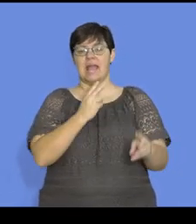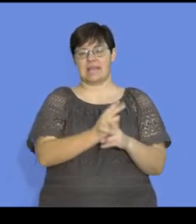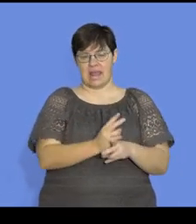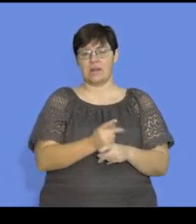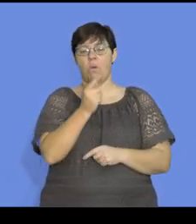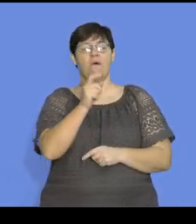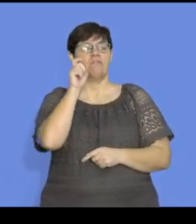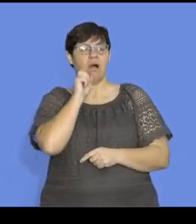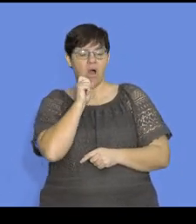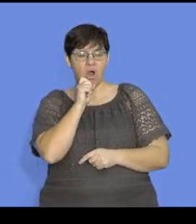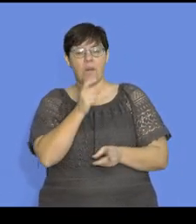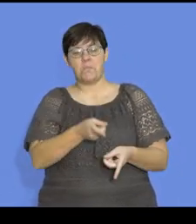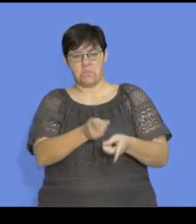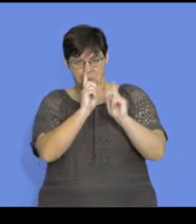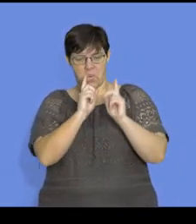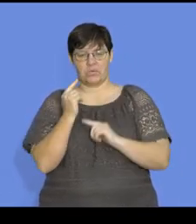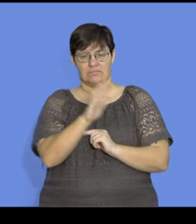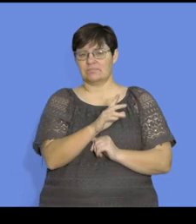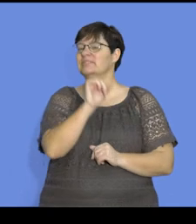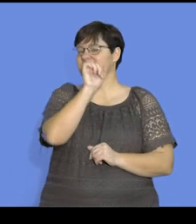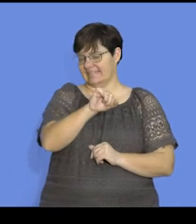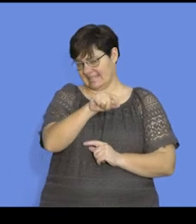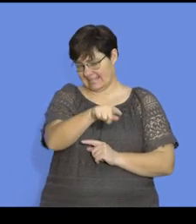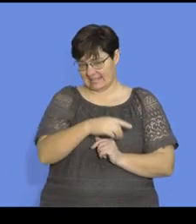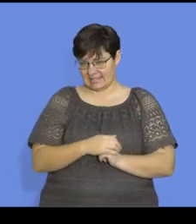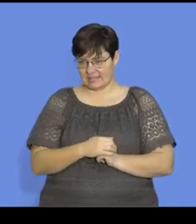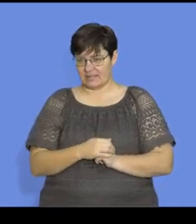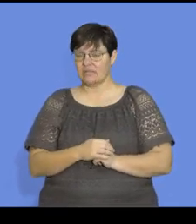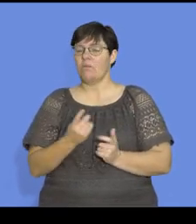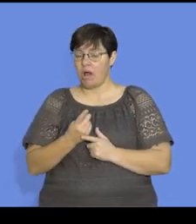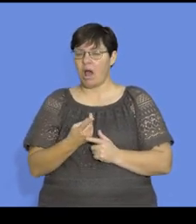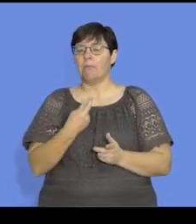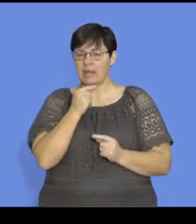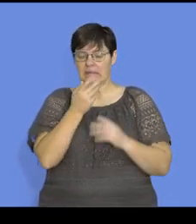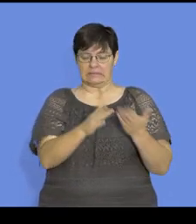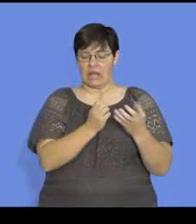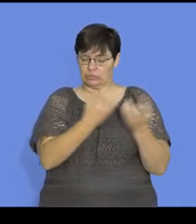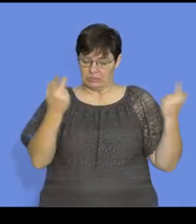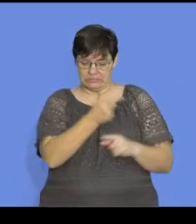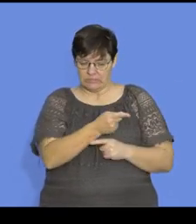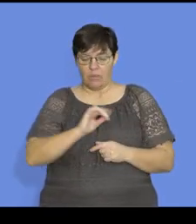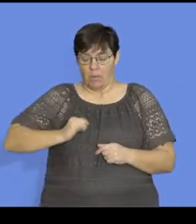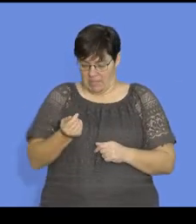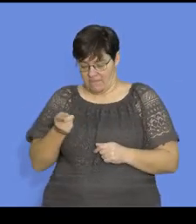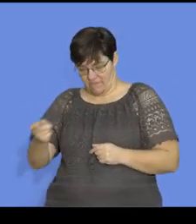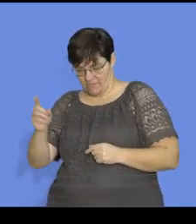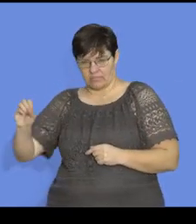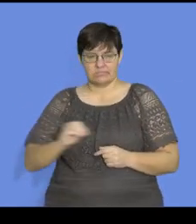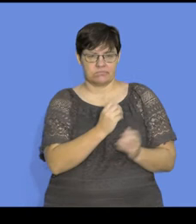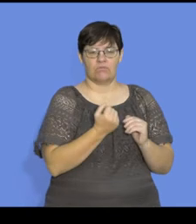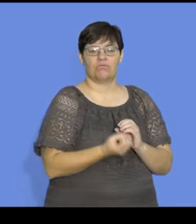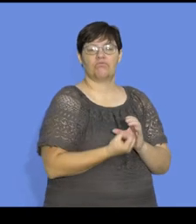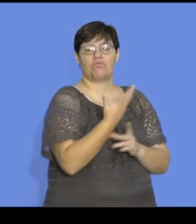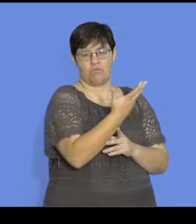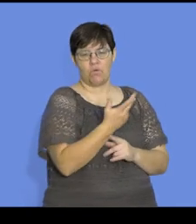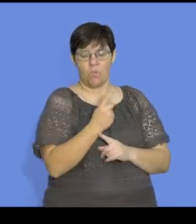endangered species. Yes, that is a definite one. Ones that are on the way out of extinction. Remember what I said, habitat